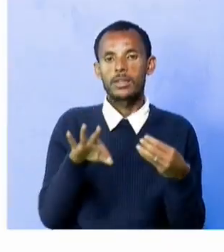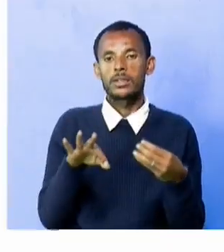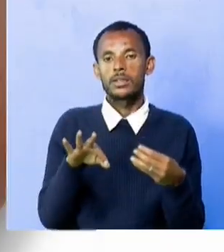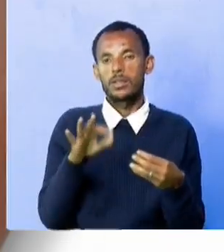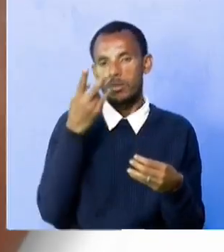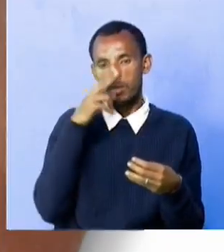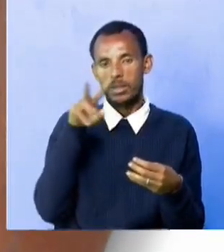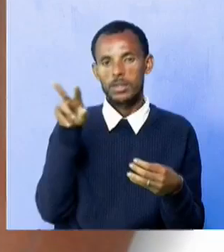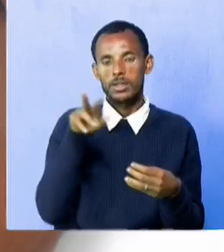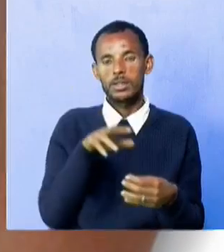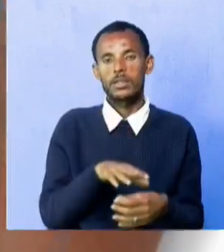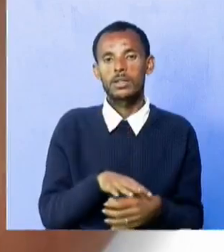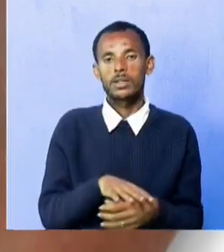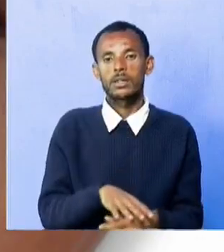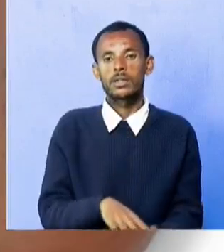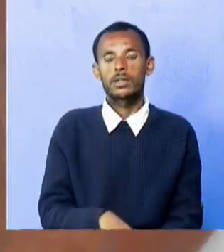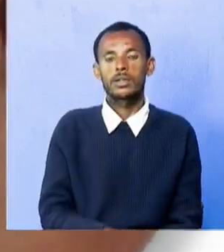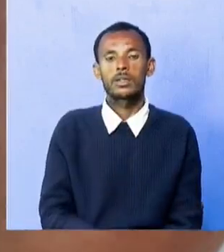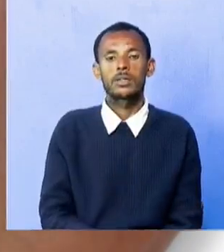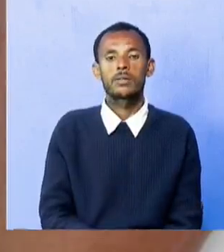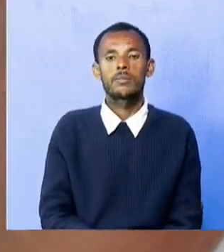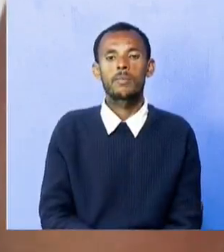this,